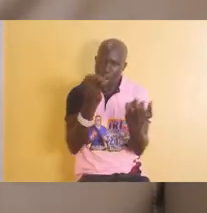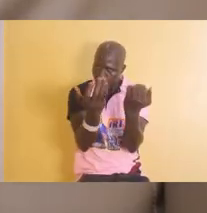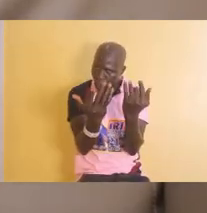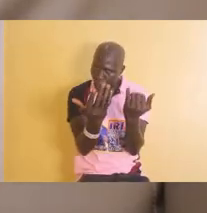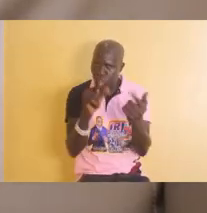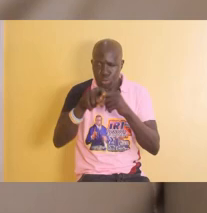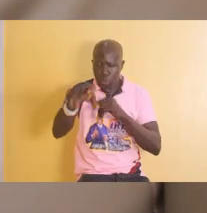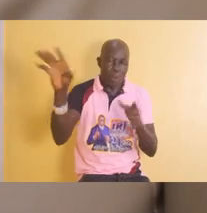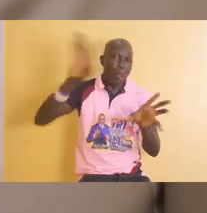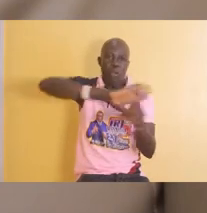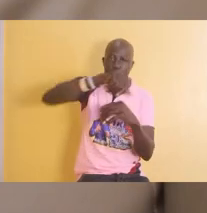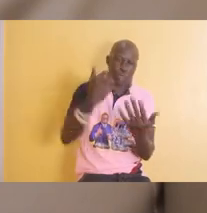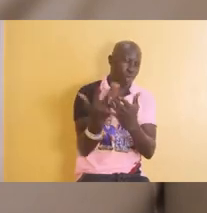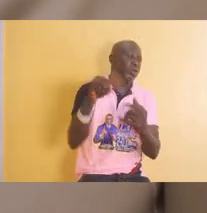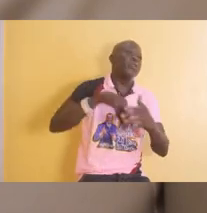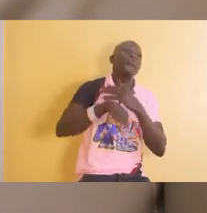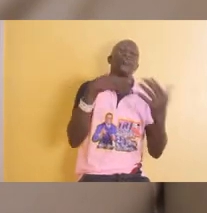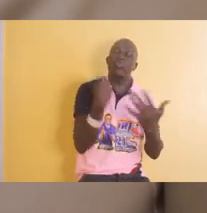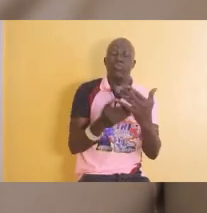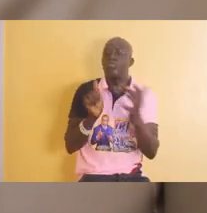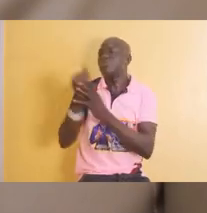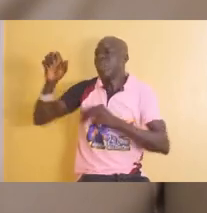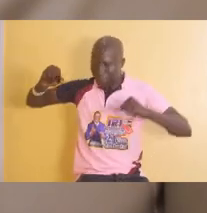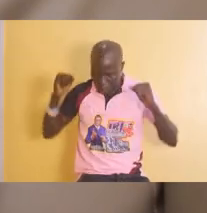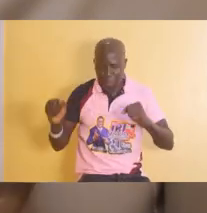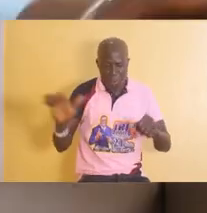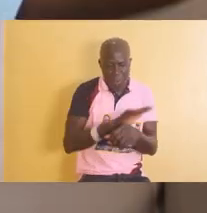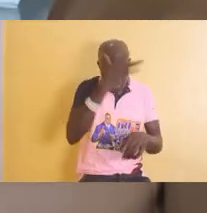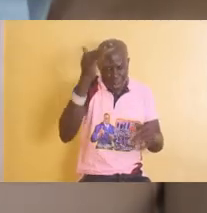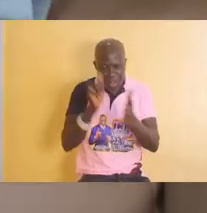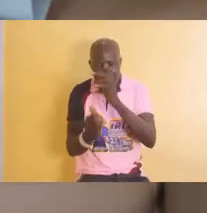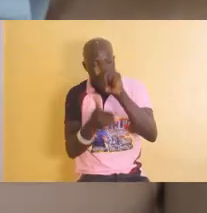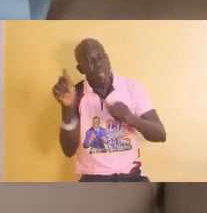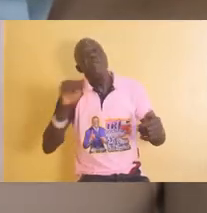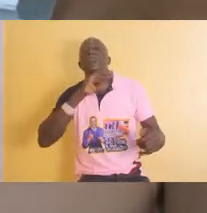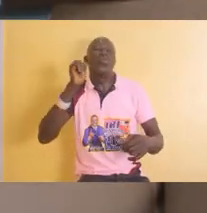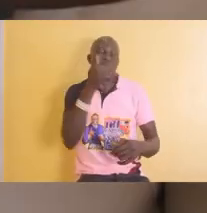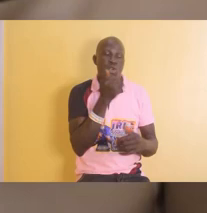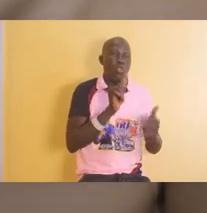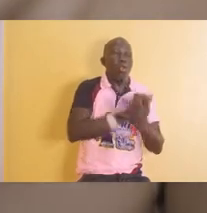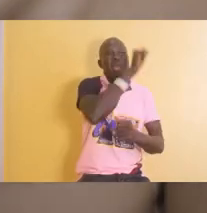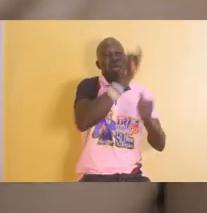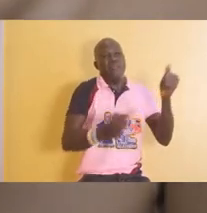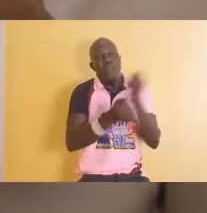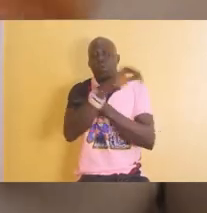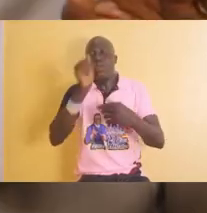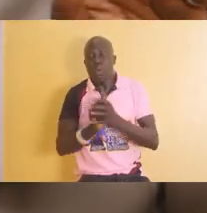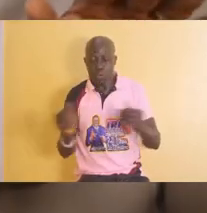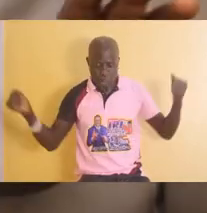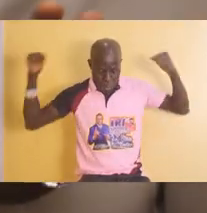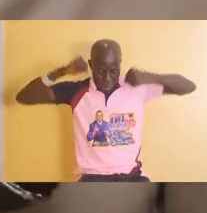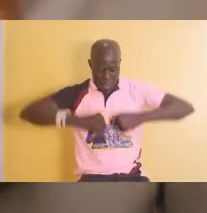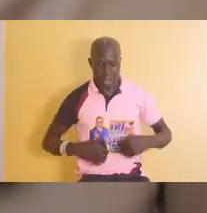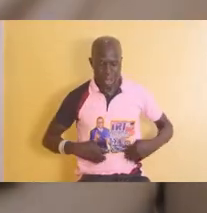I'm expecting to come and take it o ma le gan o ma ni agbara to ba di ola tomorrow gbogbo eyan wa ni aso funfun